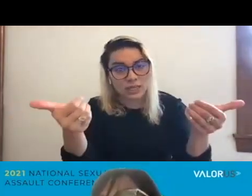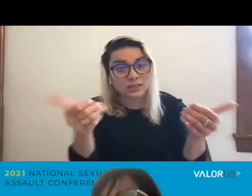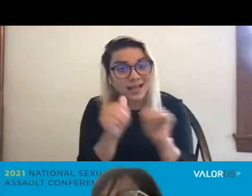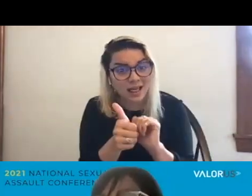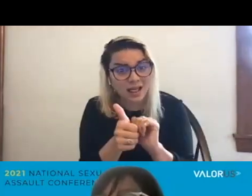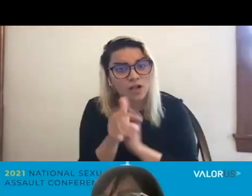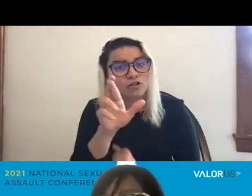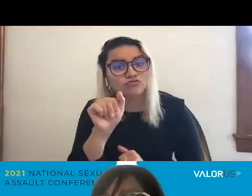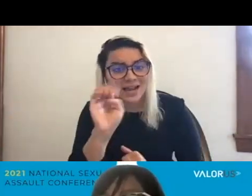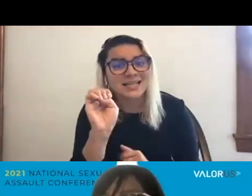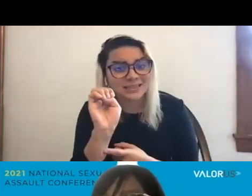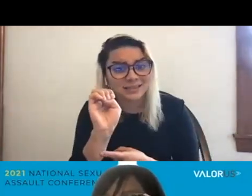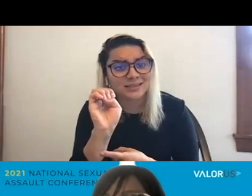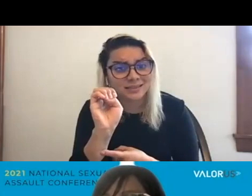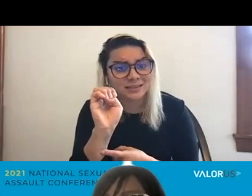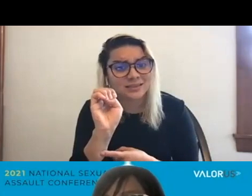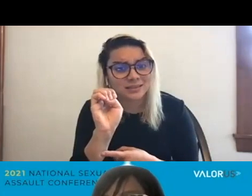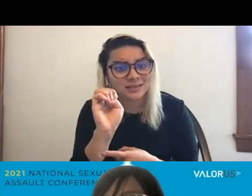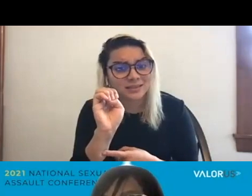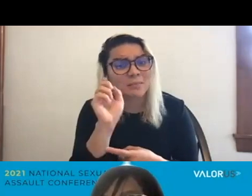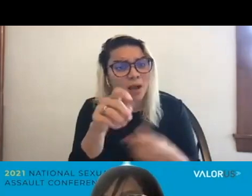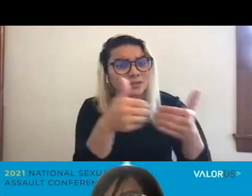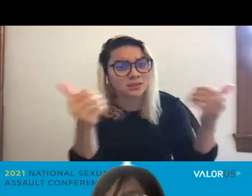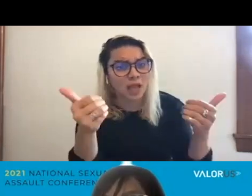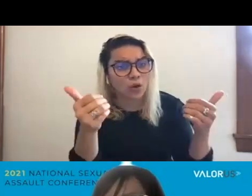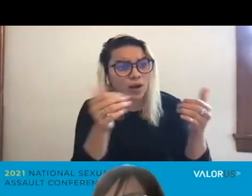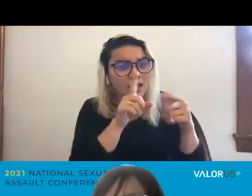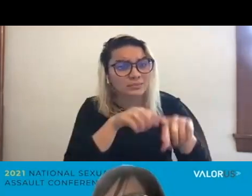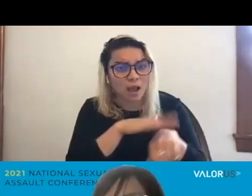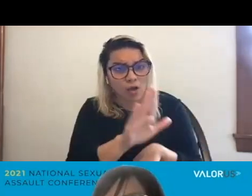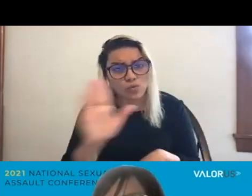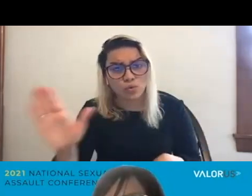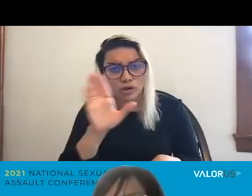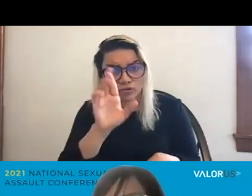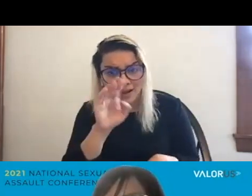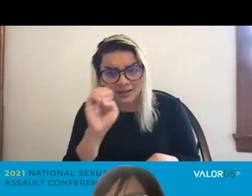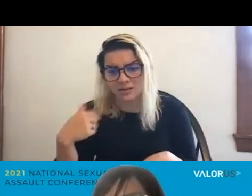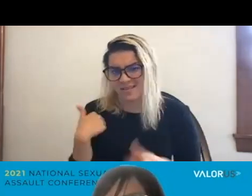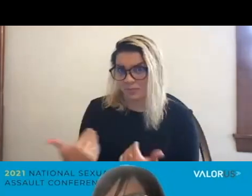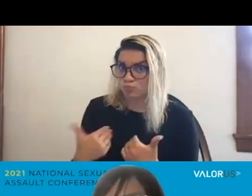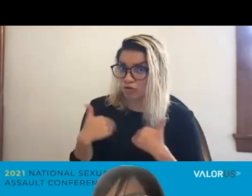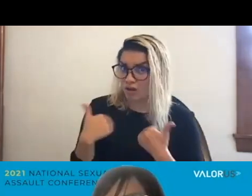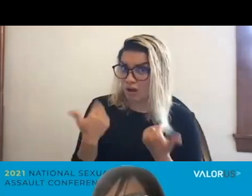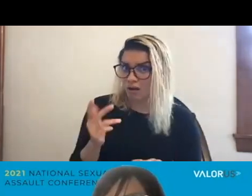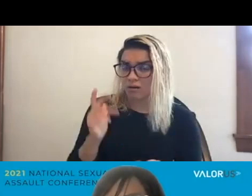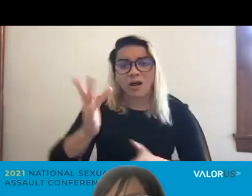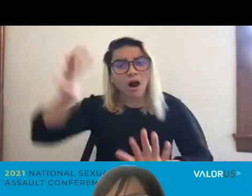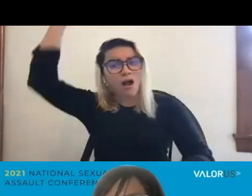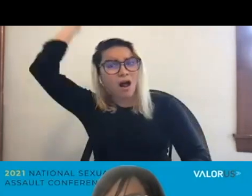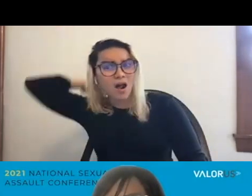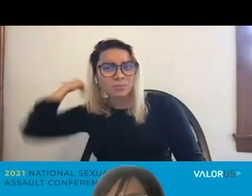was shocking. And I'm pretty young, so this was not that long ago, and